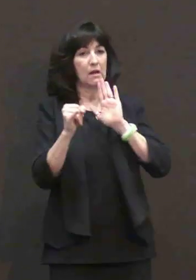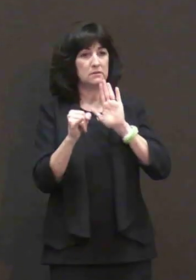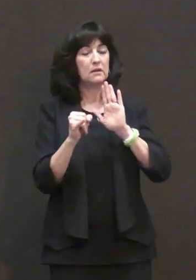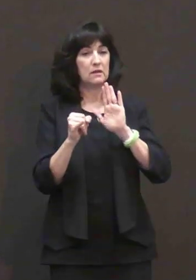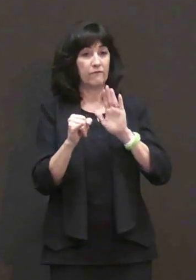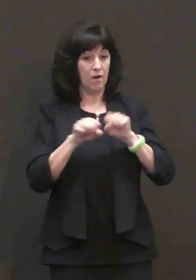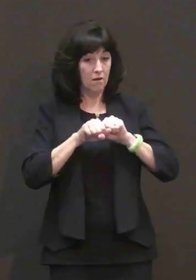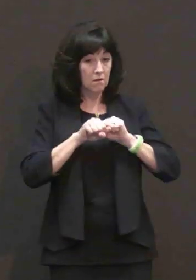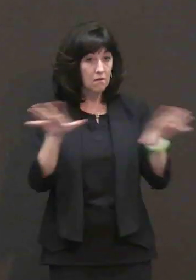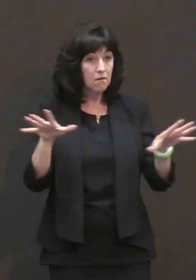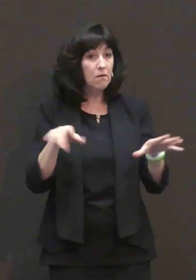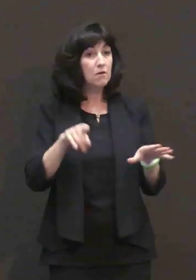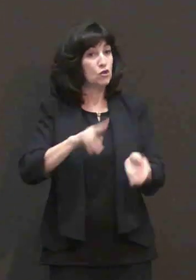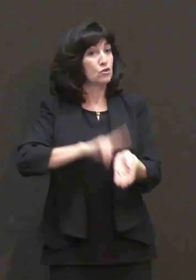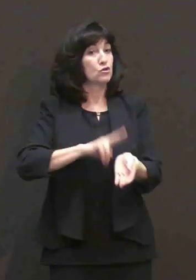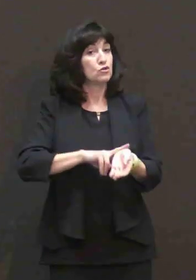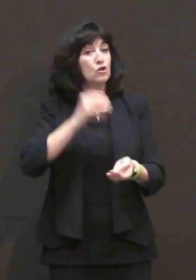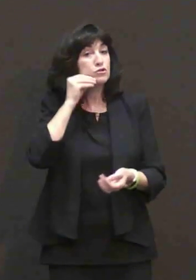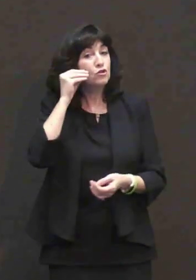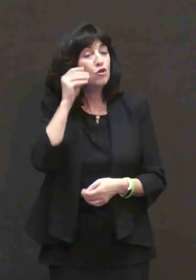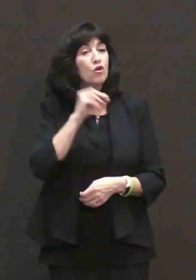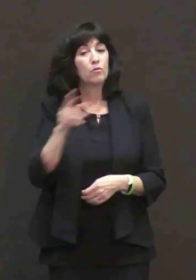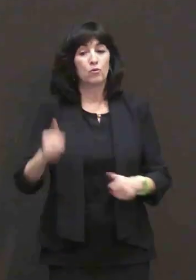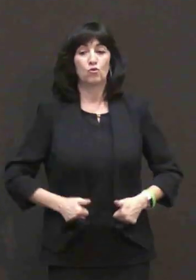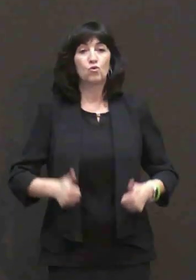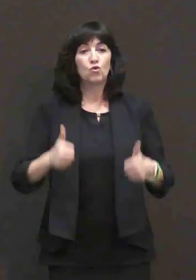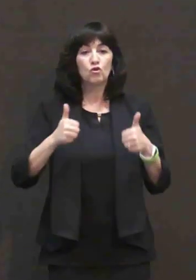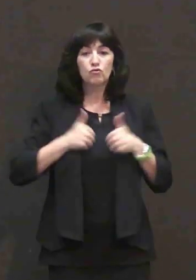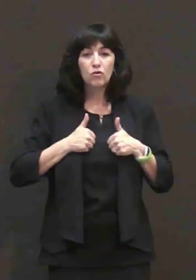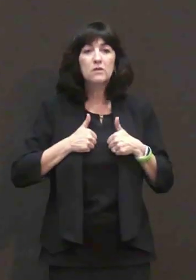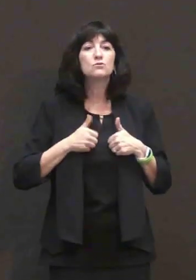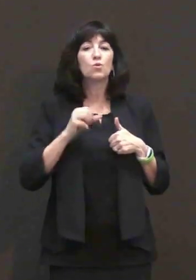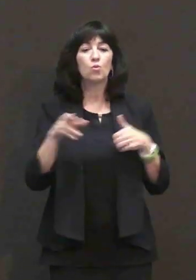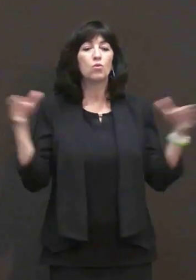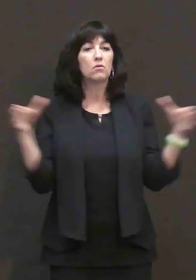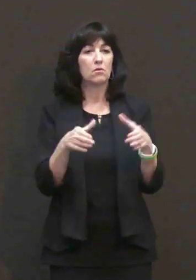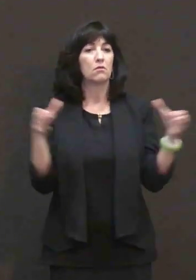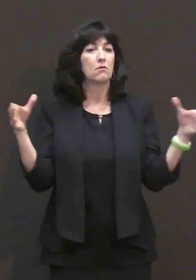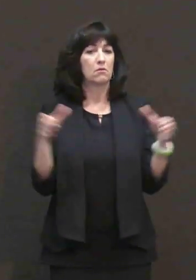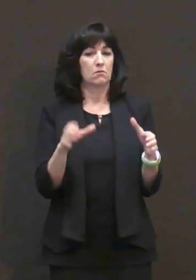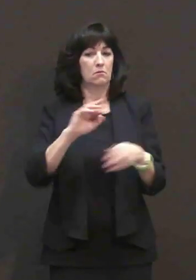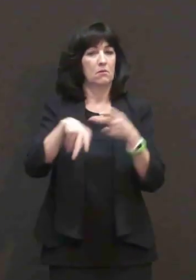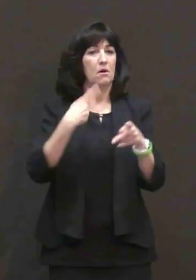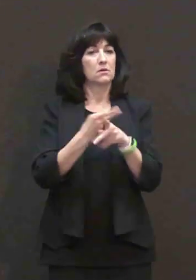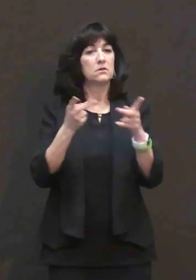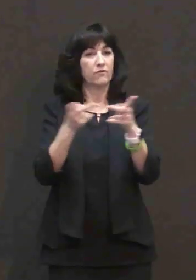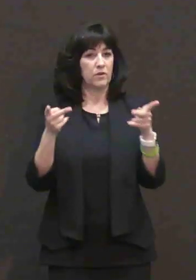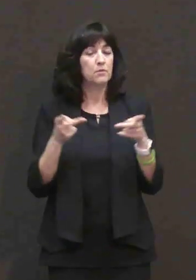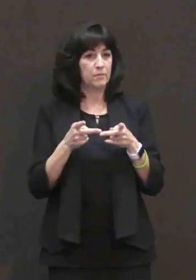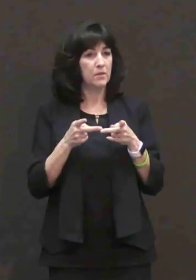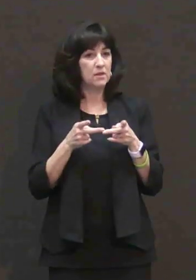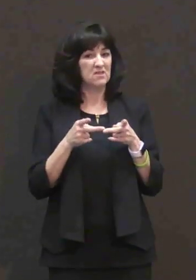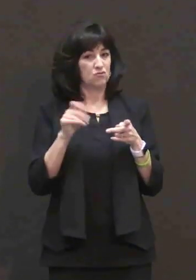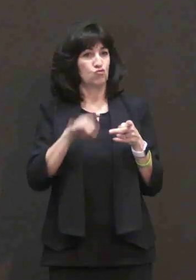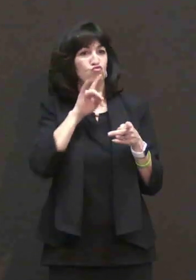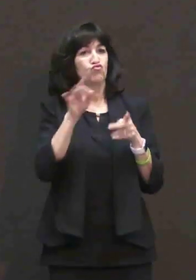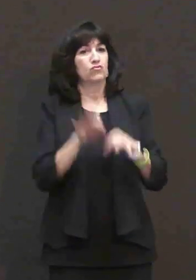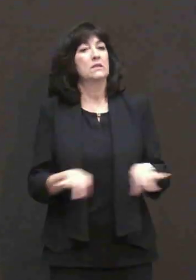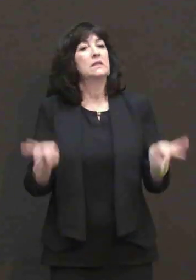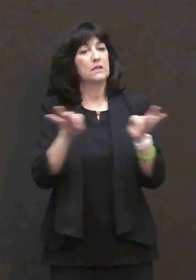care setting or another residential or congregate setting. So from a public health perspective, obviously that's really important to